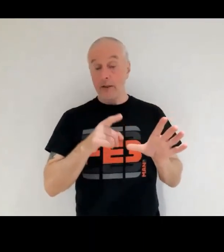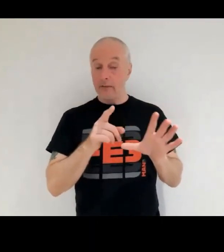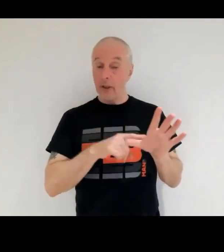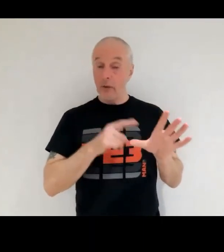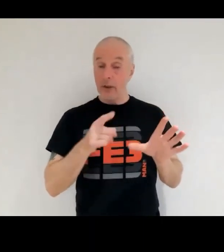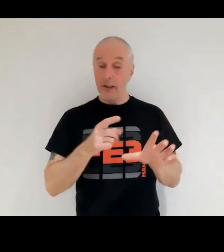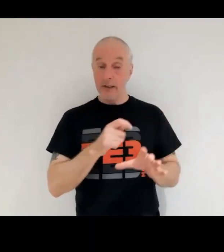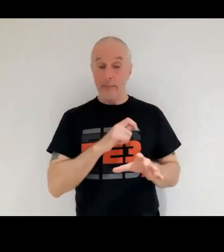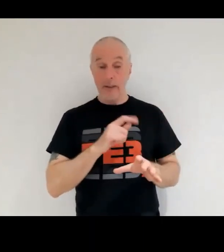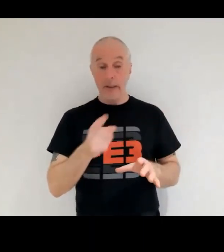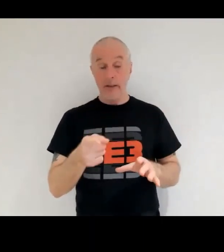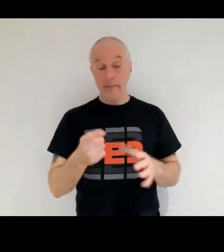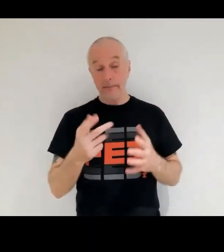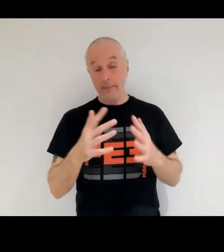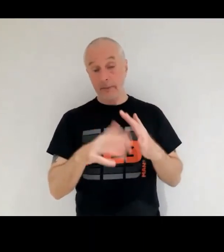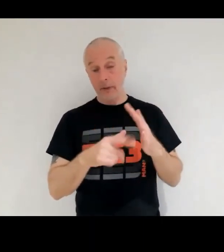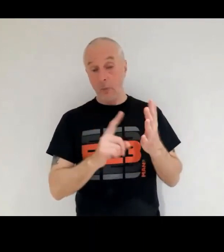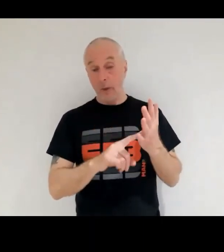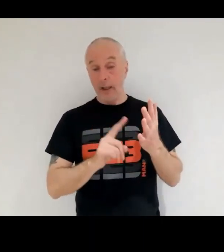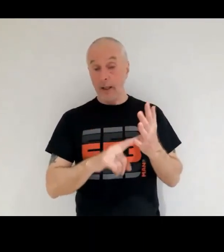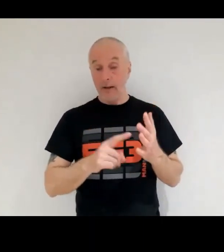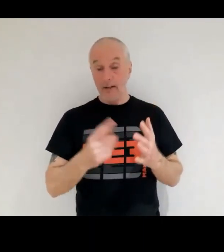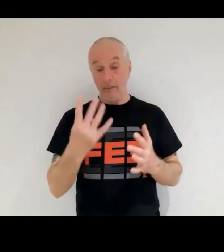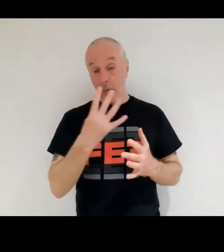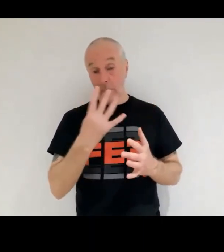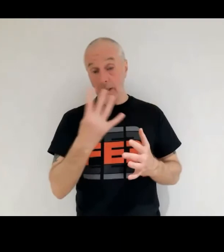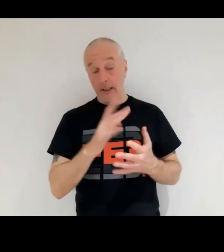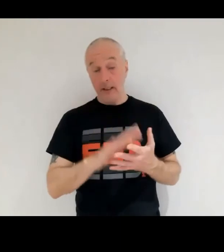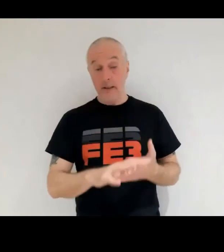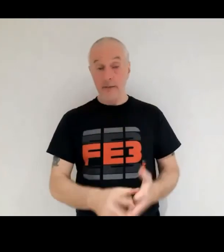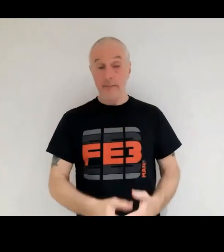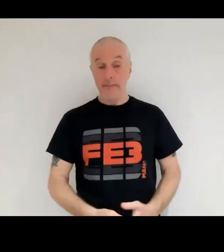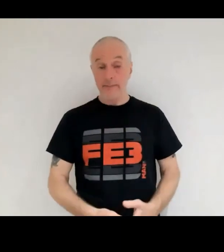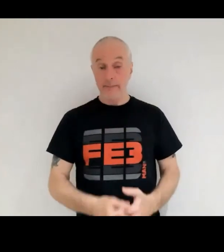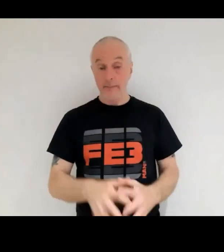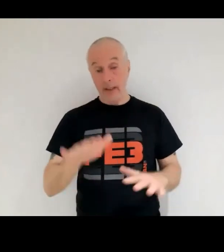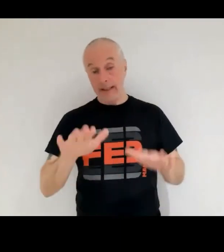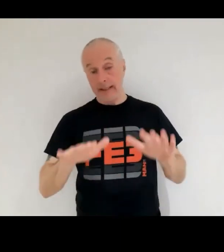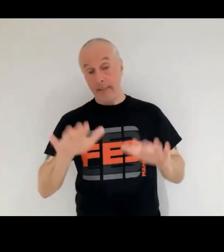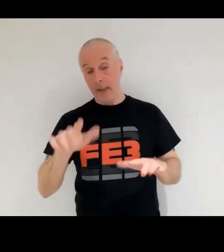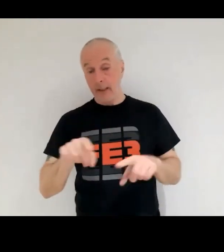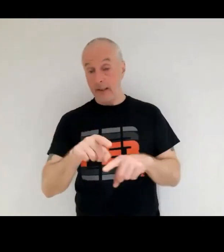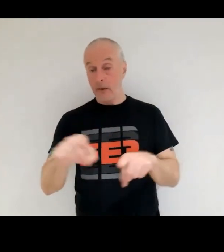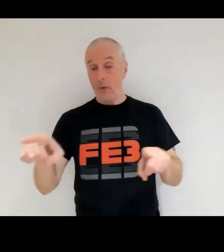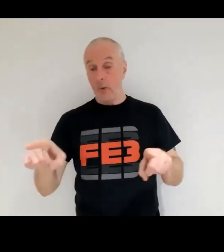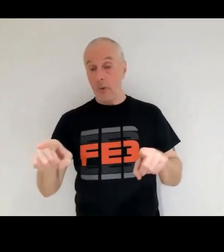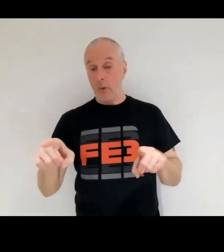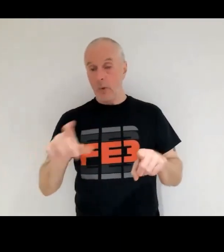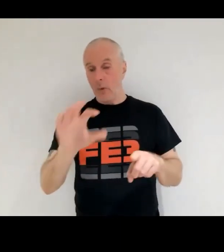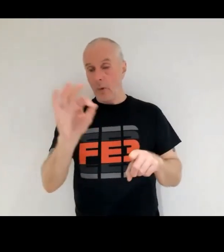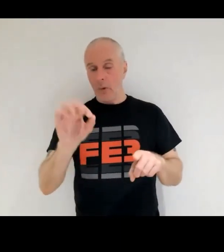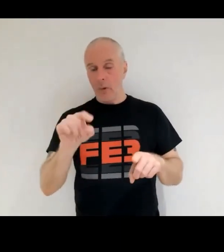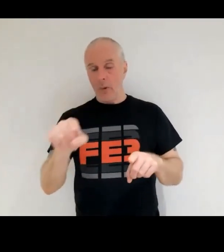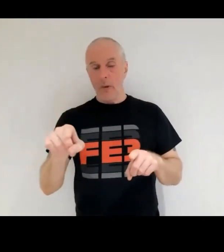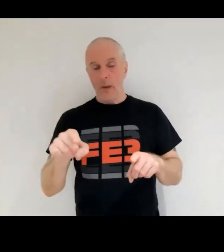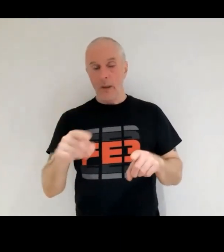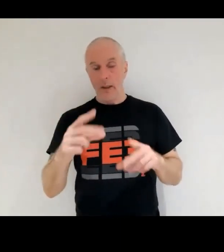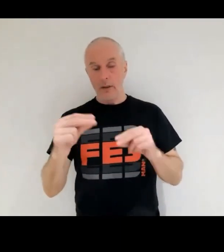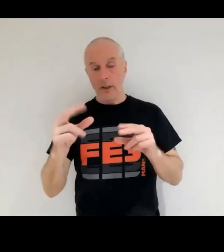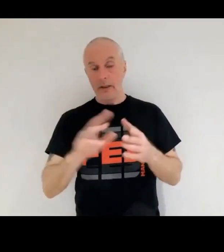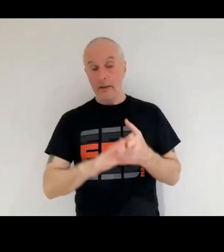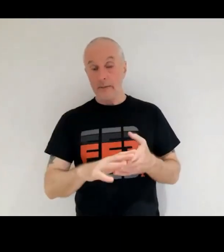So thank you, Will, age 14. And it's similar to a question that you've actually in the chat box, which is what changes would have to be made